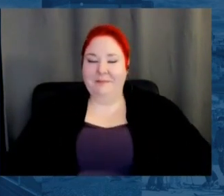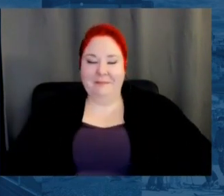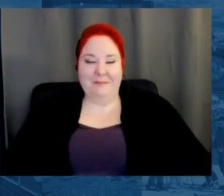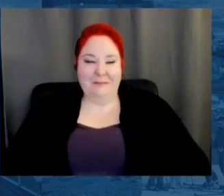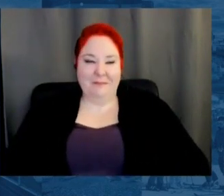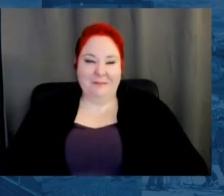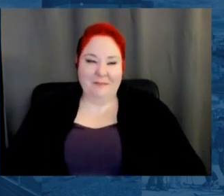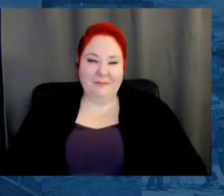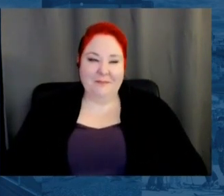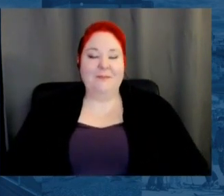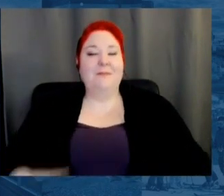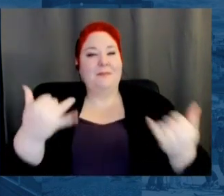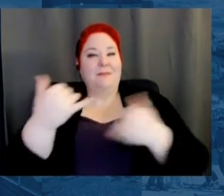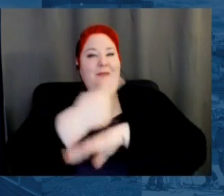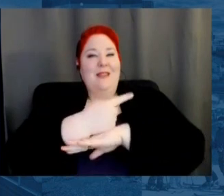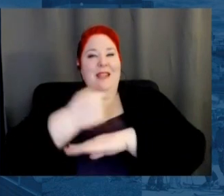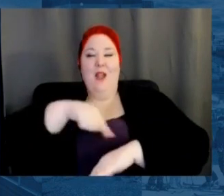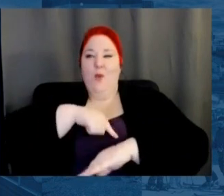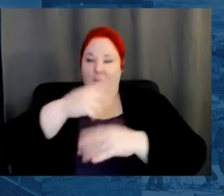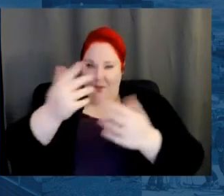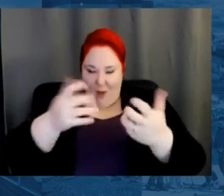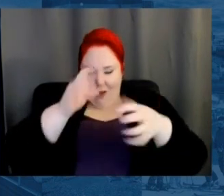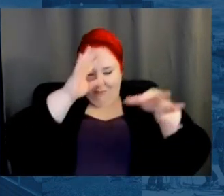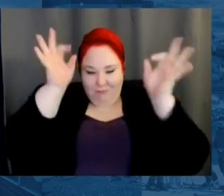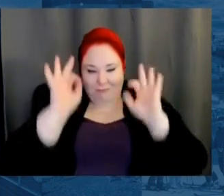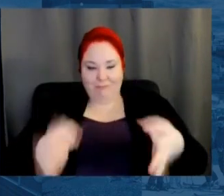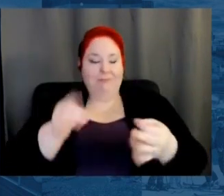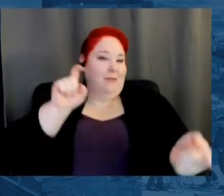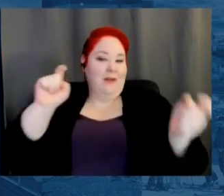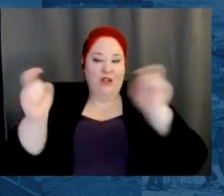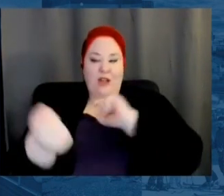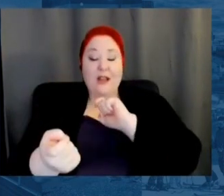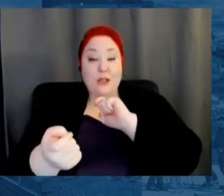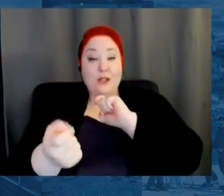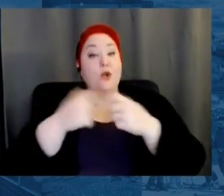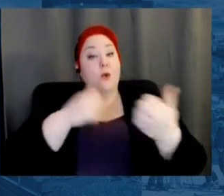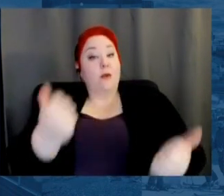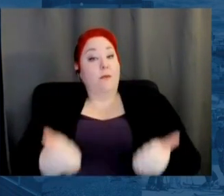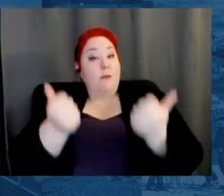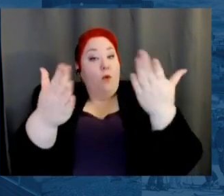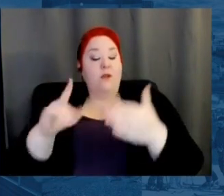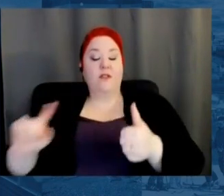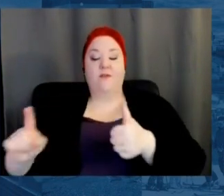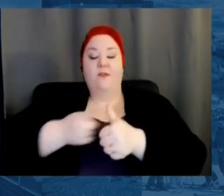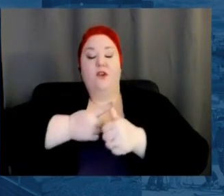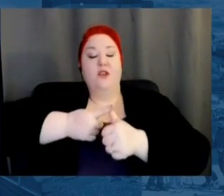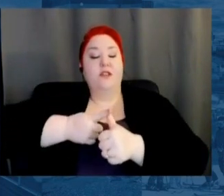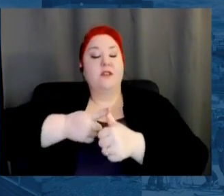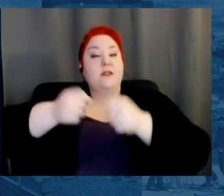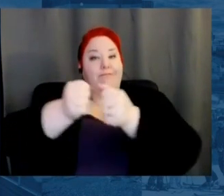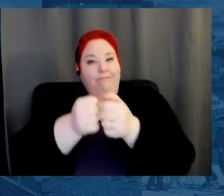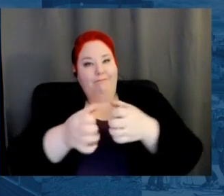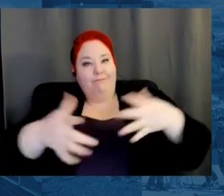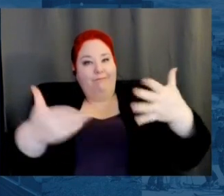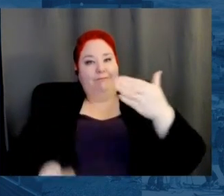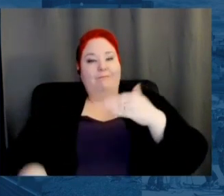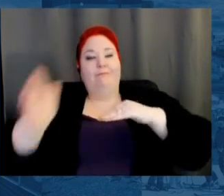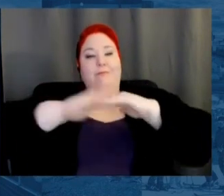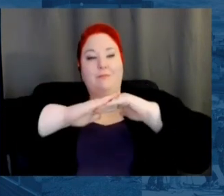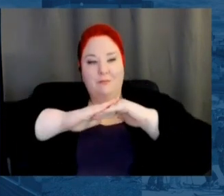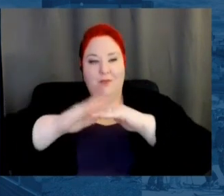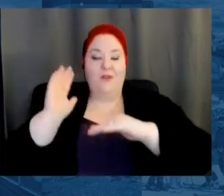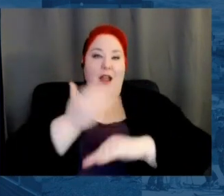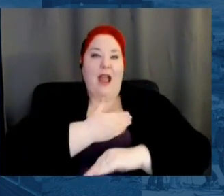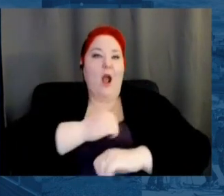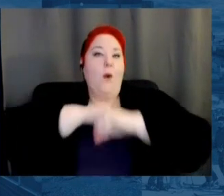York. Today we're setting out to change that. So I'm proposing the first major expansion to New York's consumer protection laws in